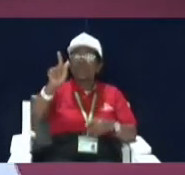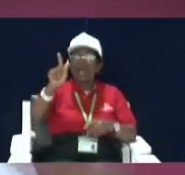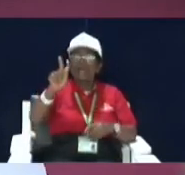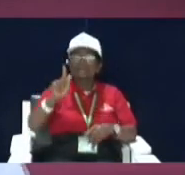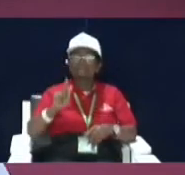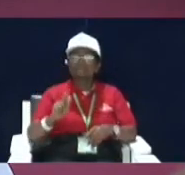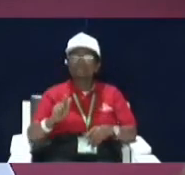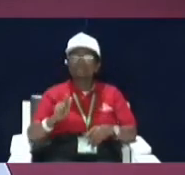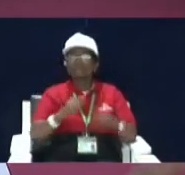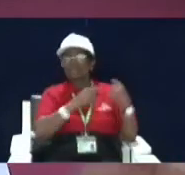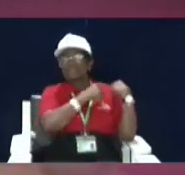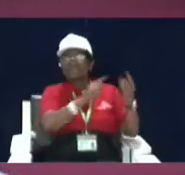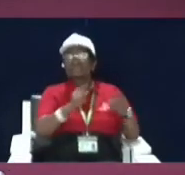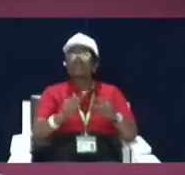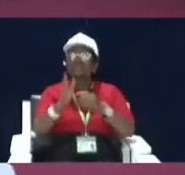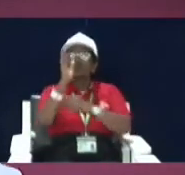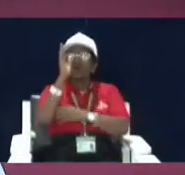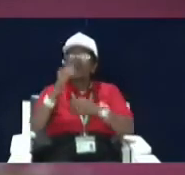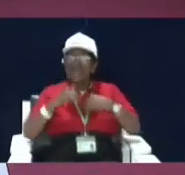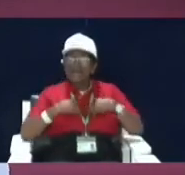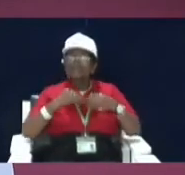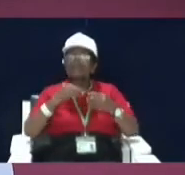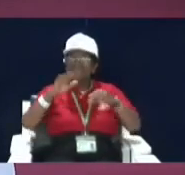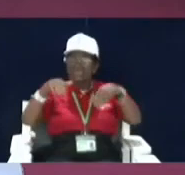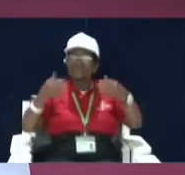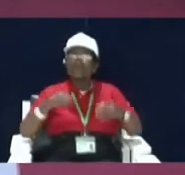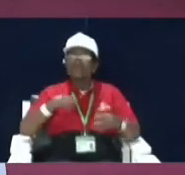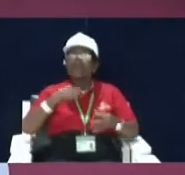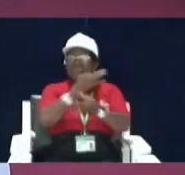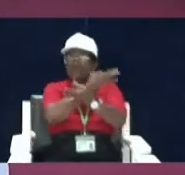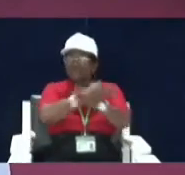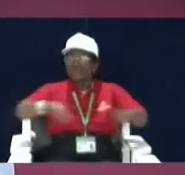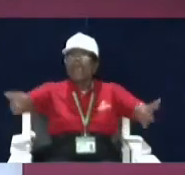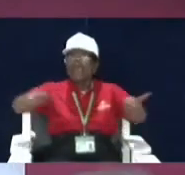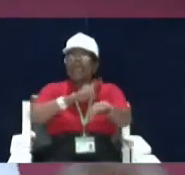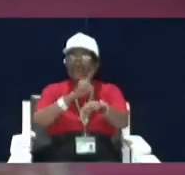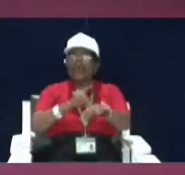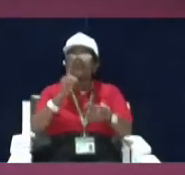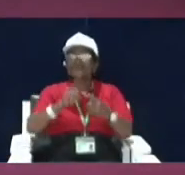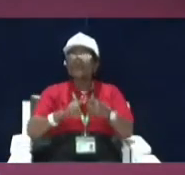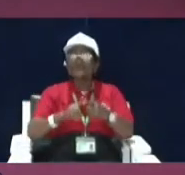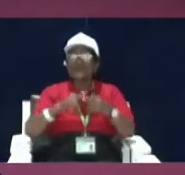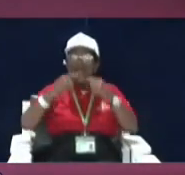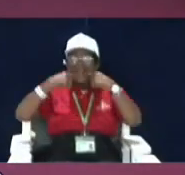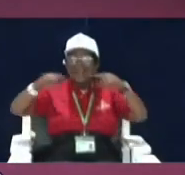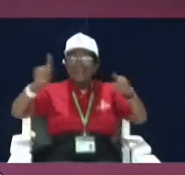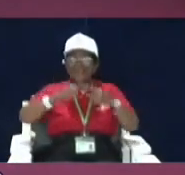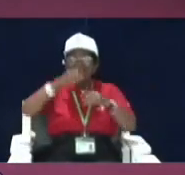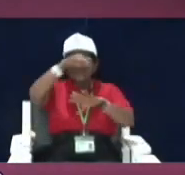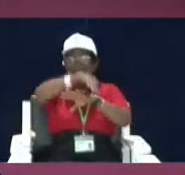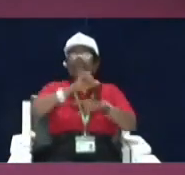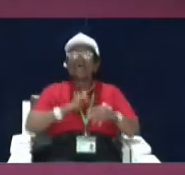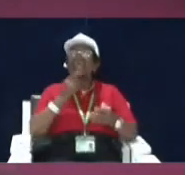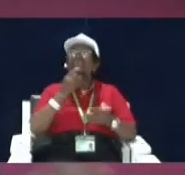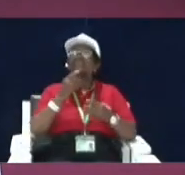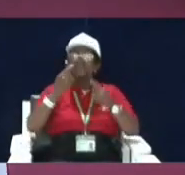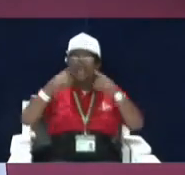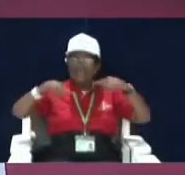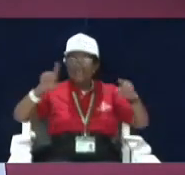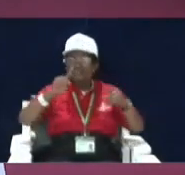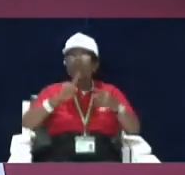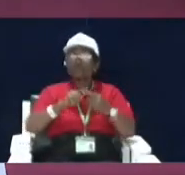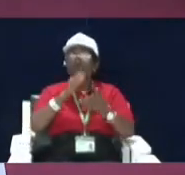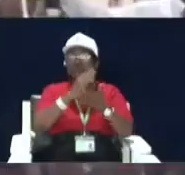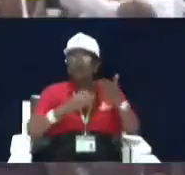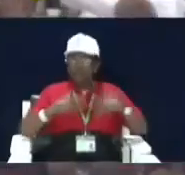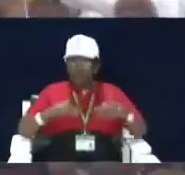21. And since God has given me freedom to decree tonight, I decree to somebody, your Samuel is